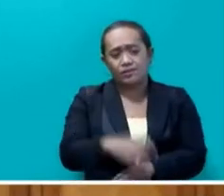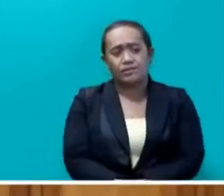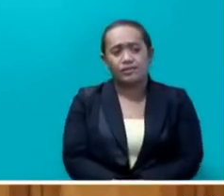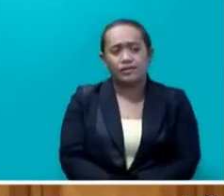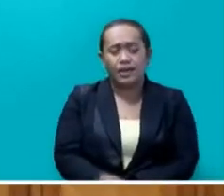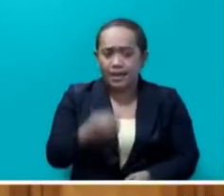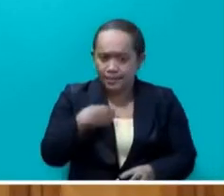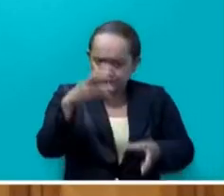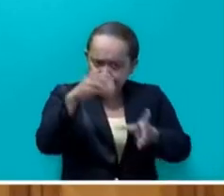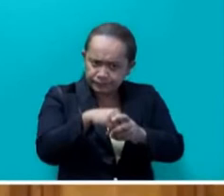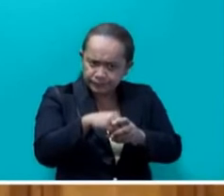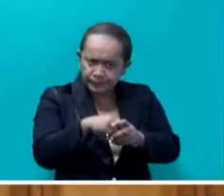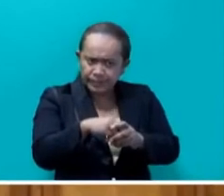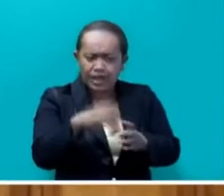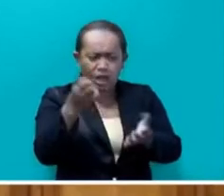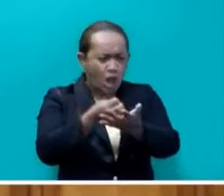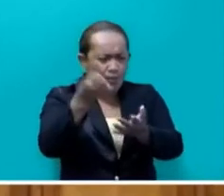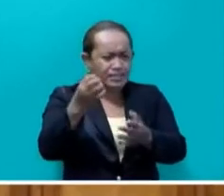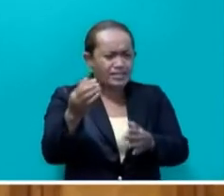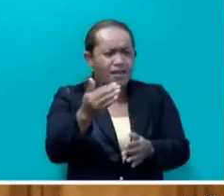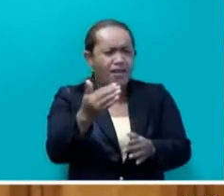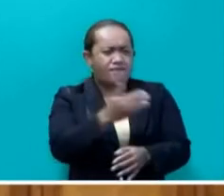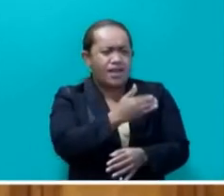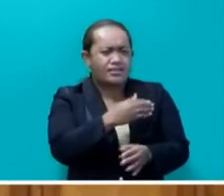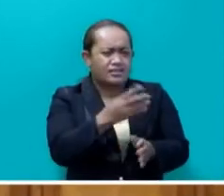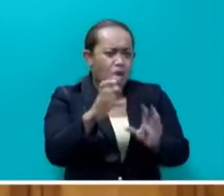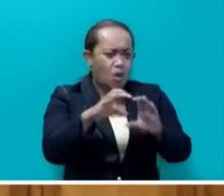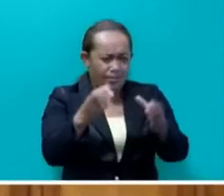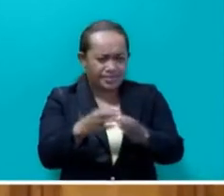Committee. I would love to have called in